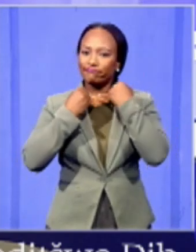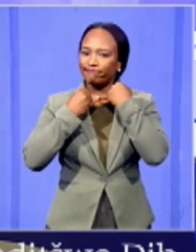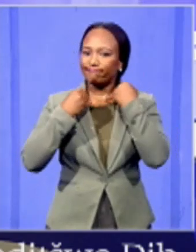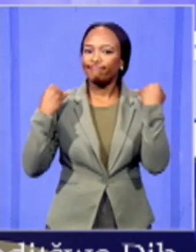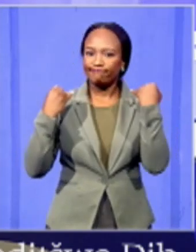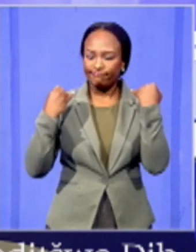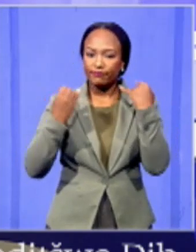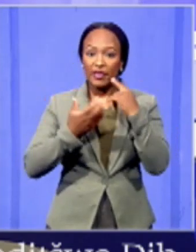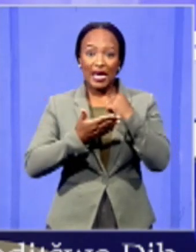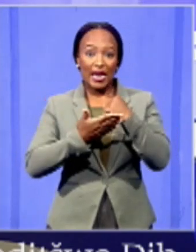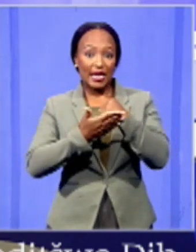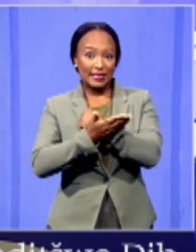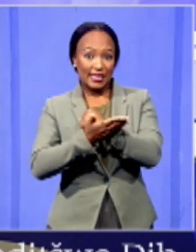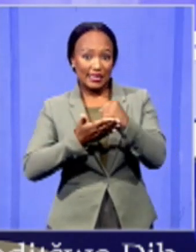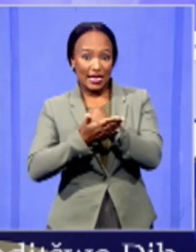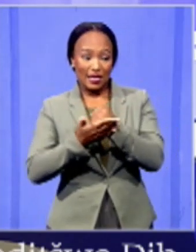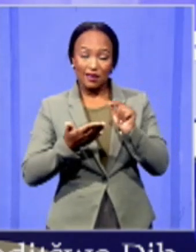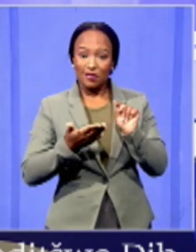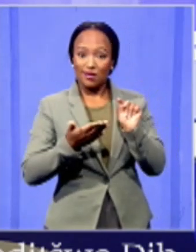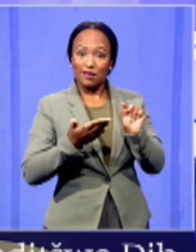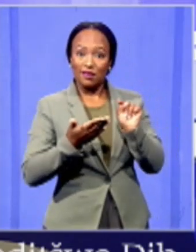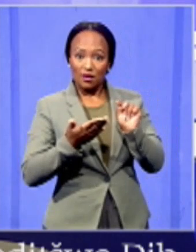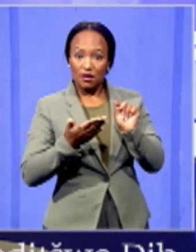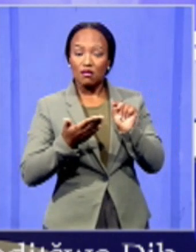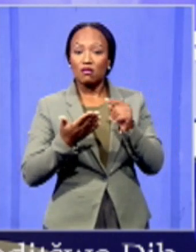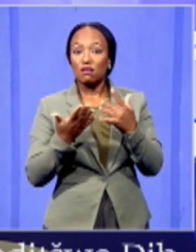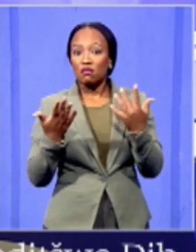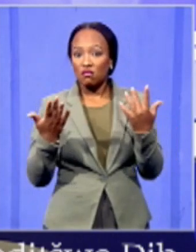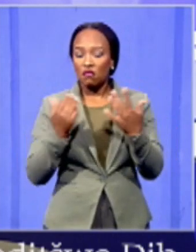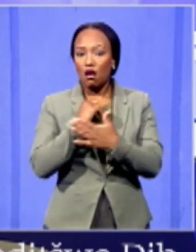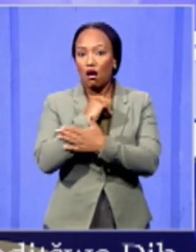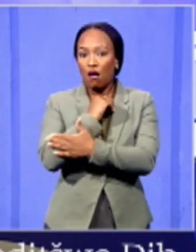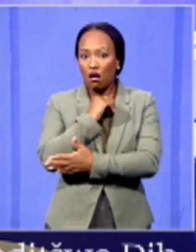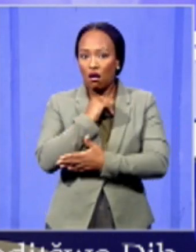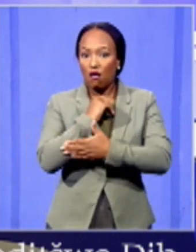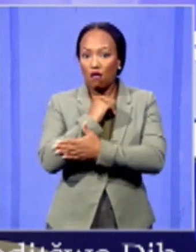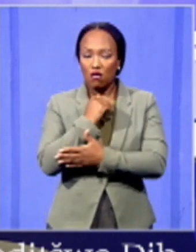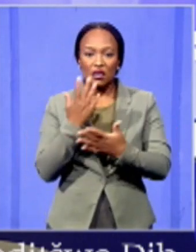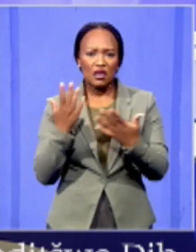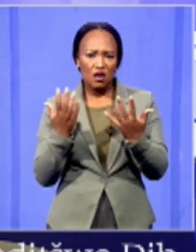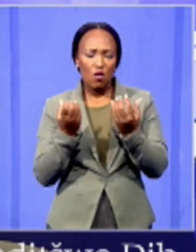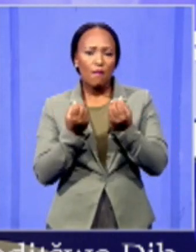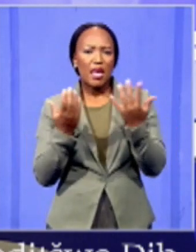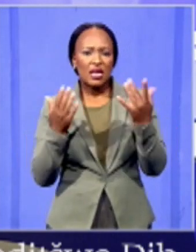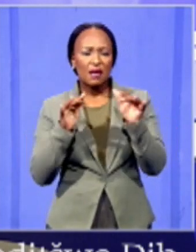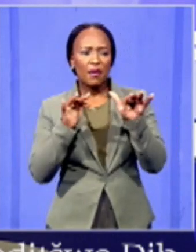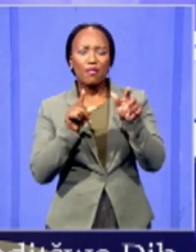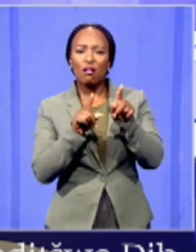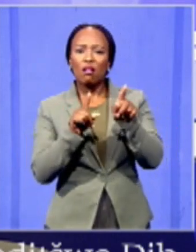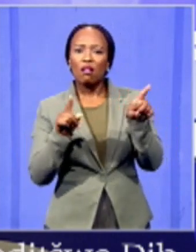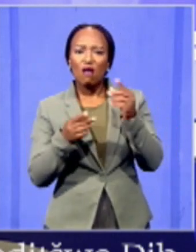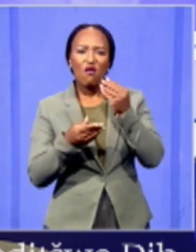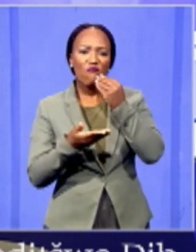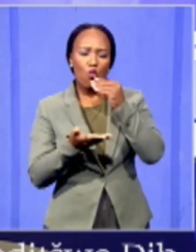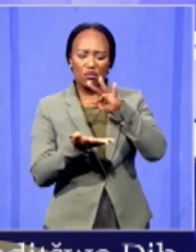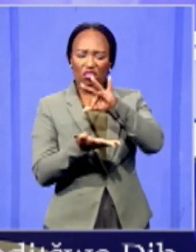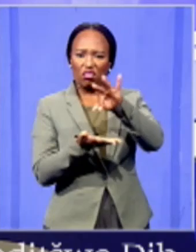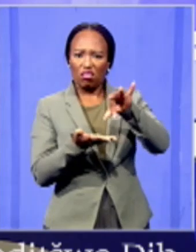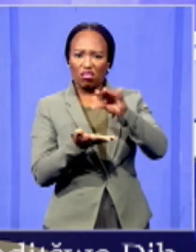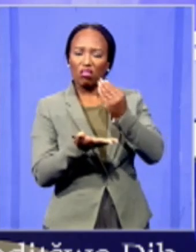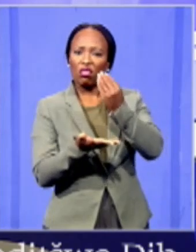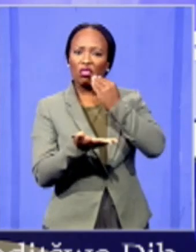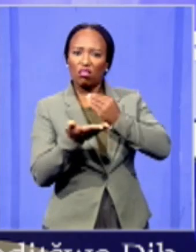Boingwadišo bjo bo tsebagaditšwe morago ga gore naga e temogele mahu ao a hlolwago ke mpholo wa ka